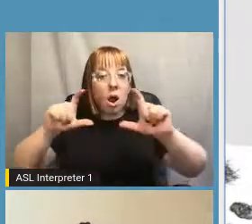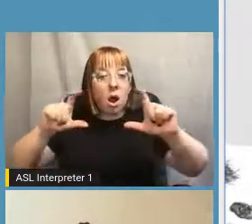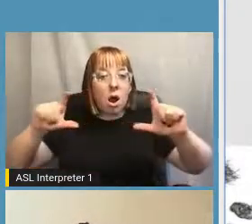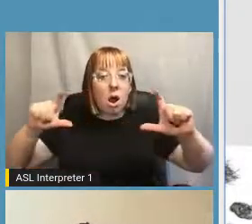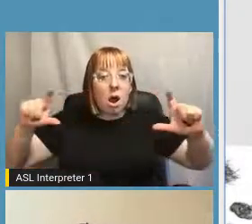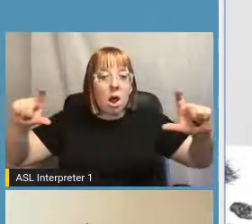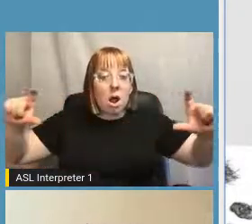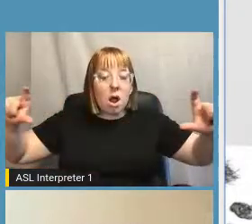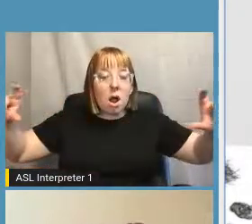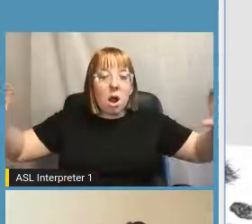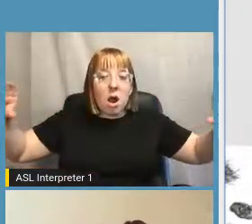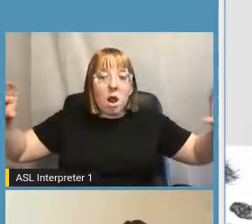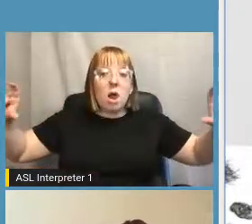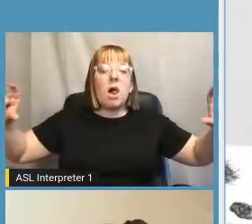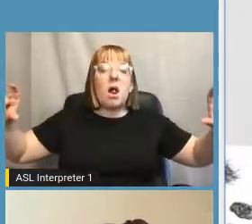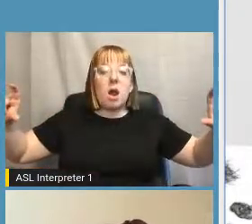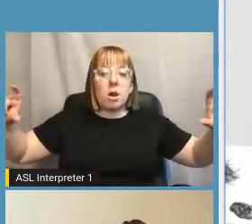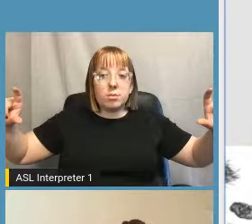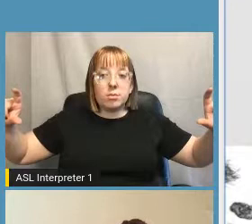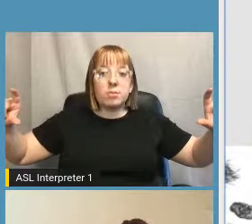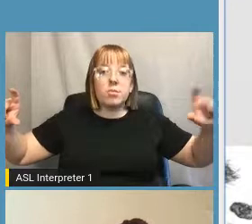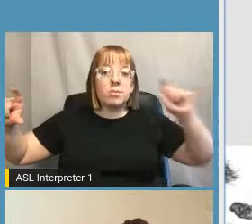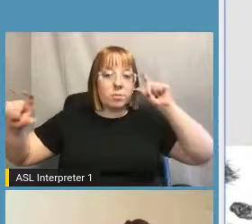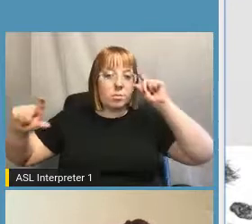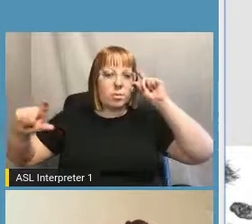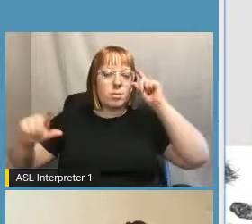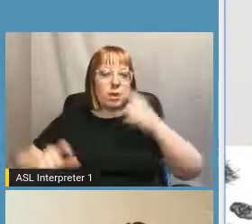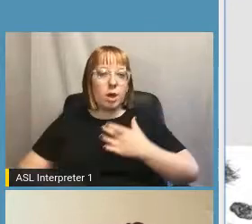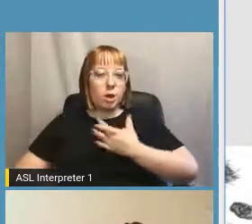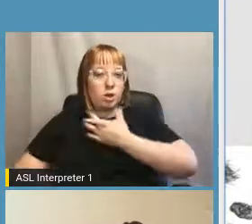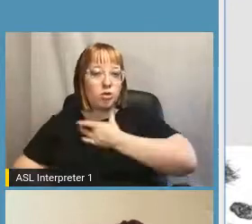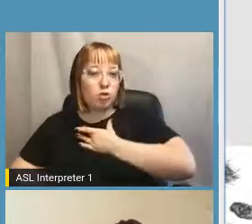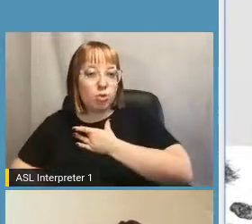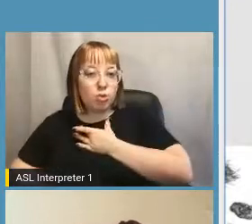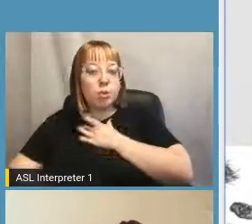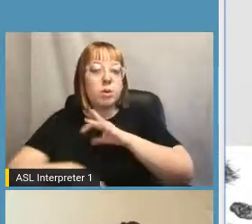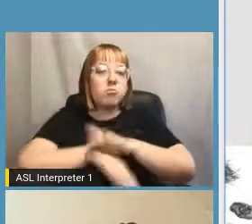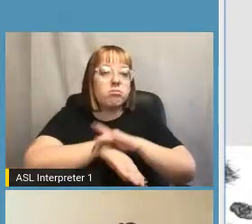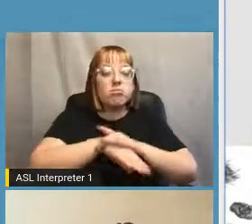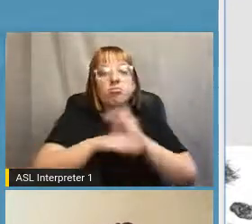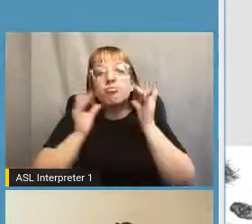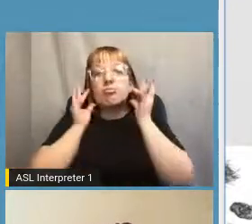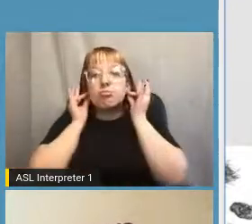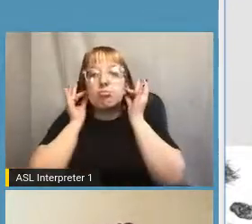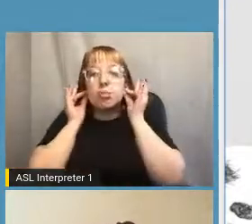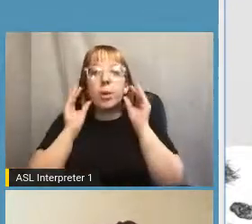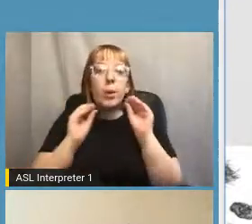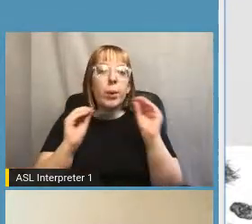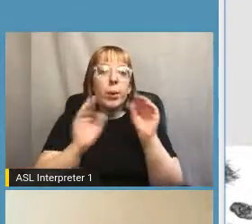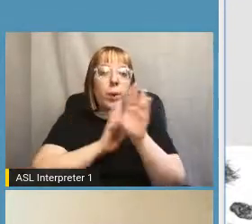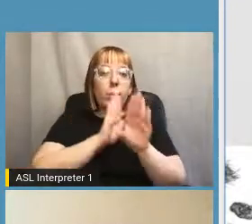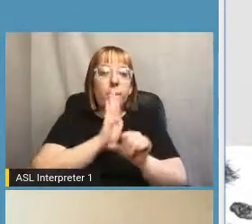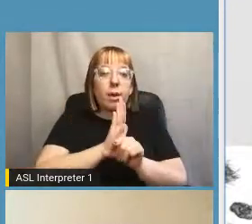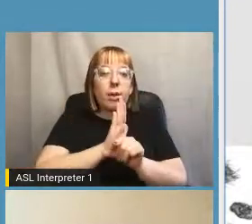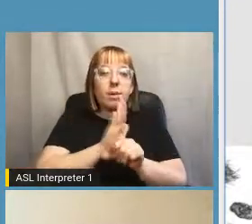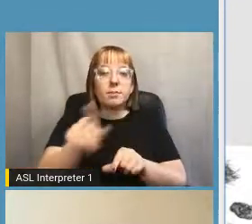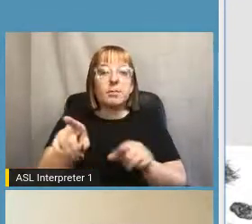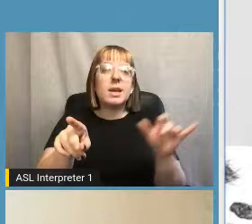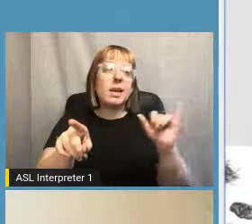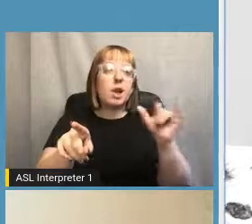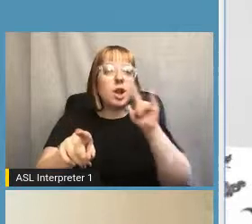we have some images of jewelry, I believe this is. And there's no background, so that is if they're